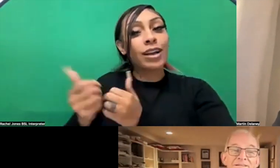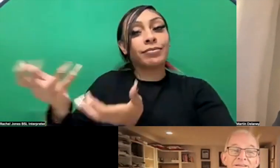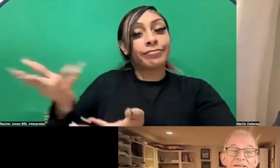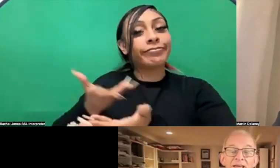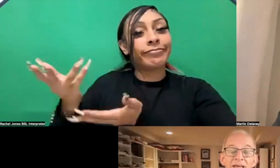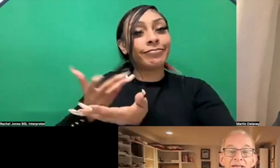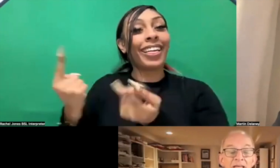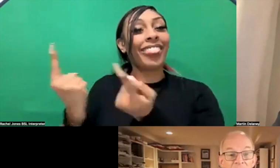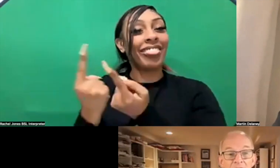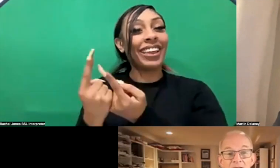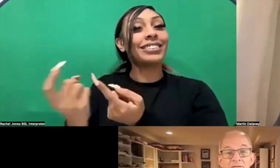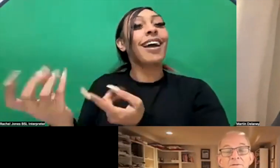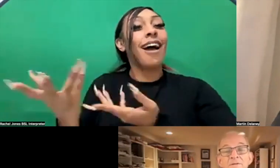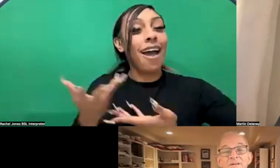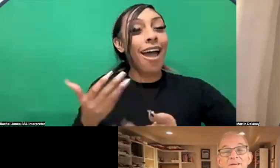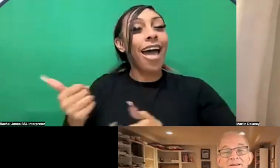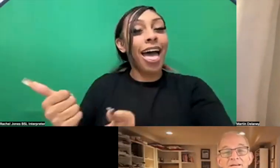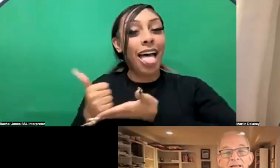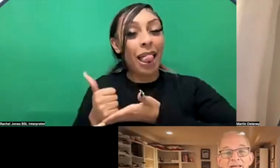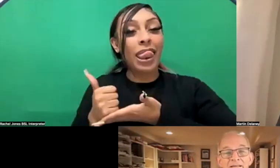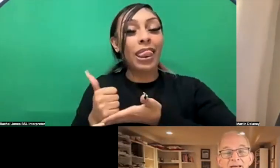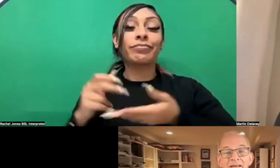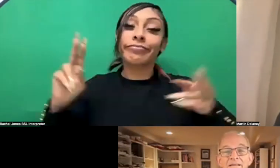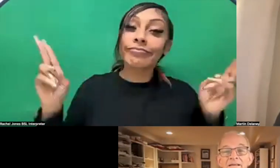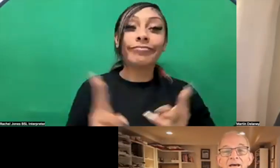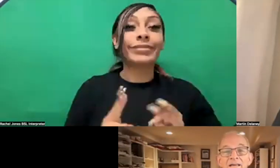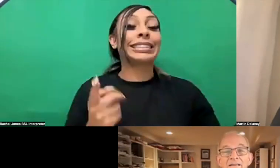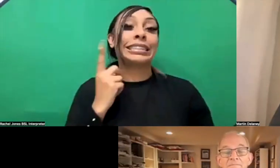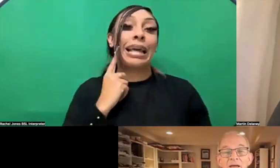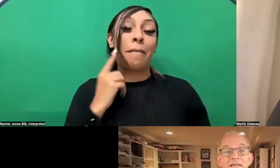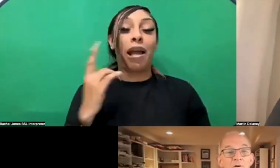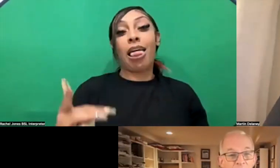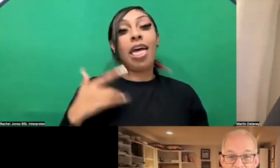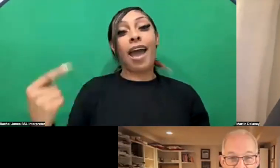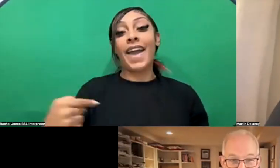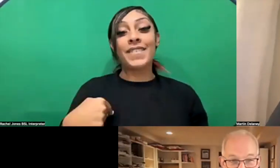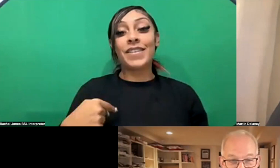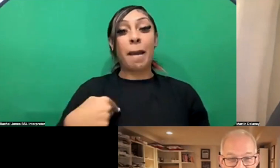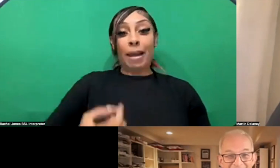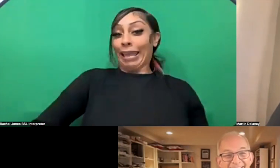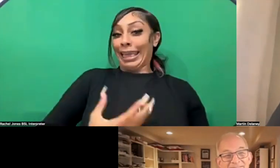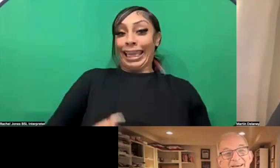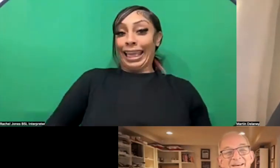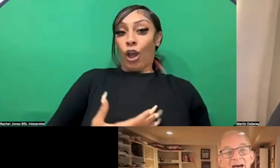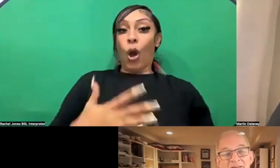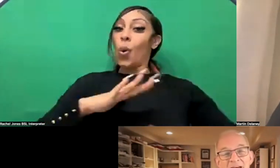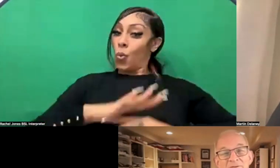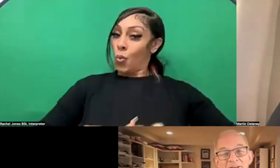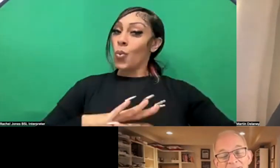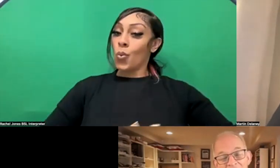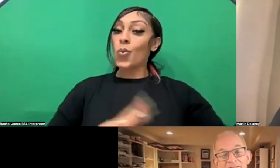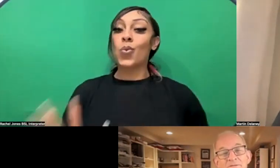at. And I keep things simple. And my ego is in check. I've